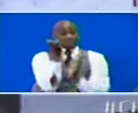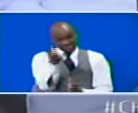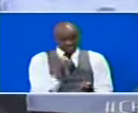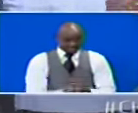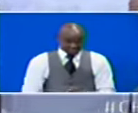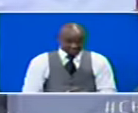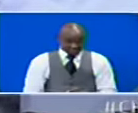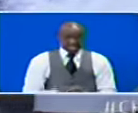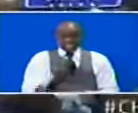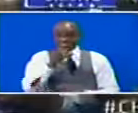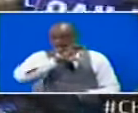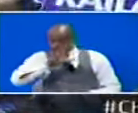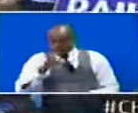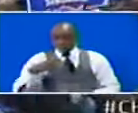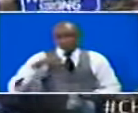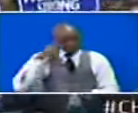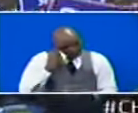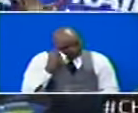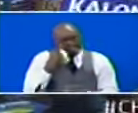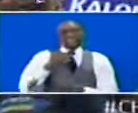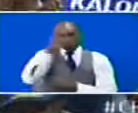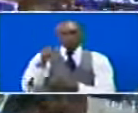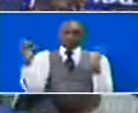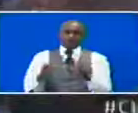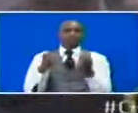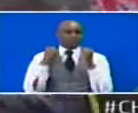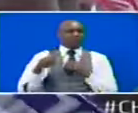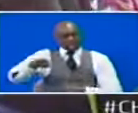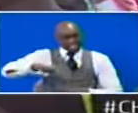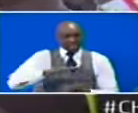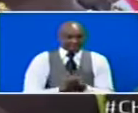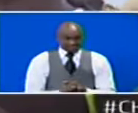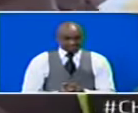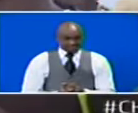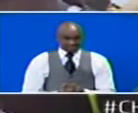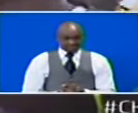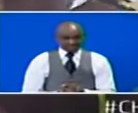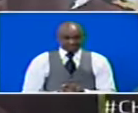County, a county perceived to be Jubilee's stronghold. How are you, man?